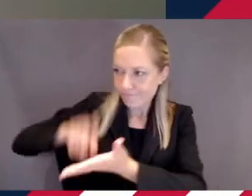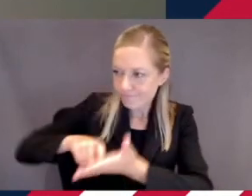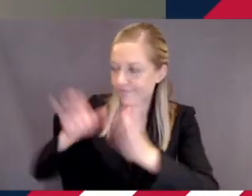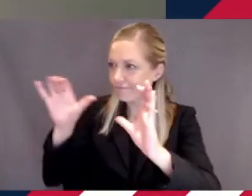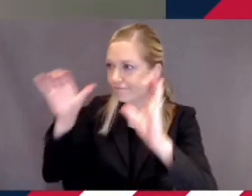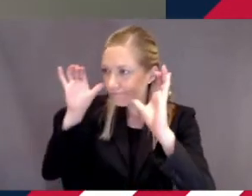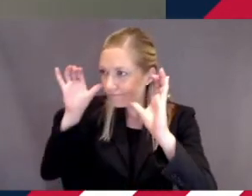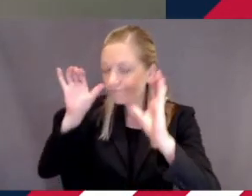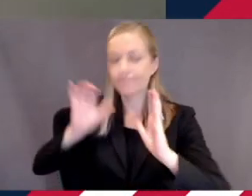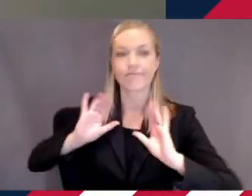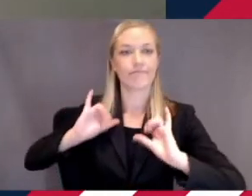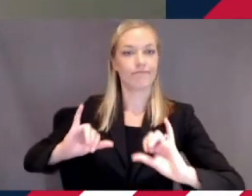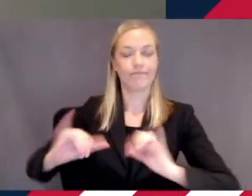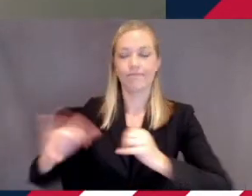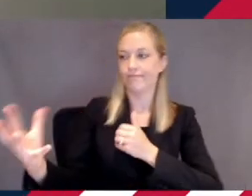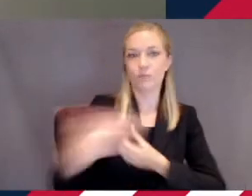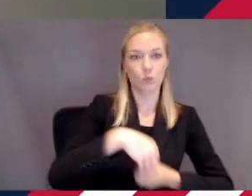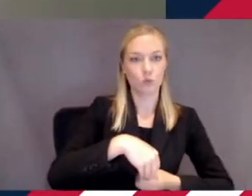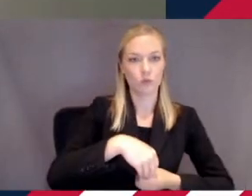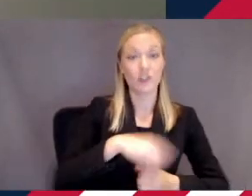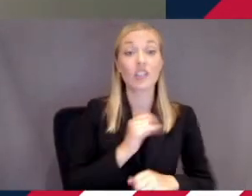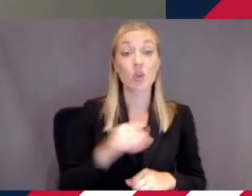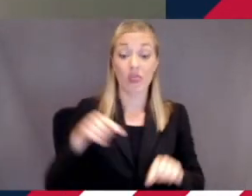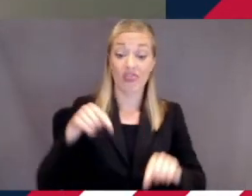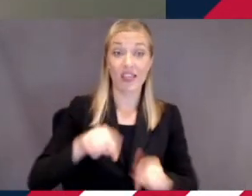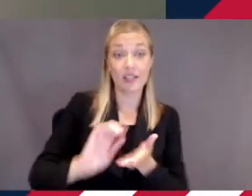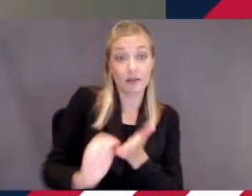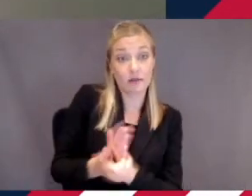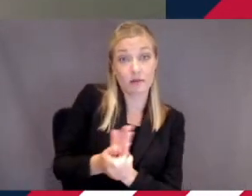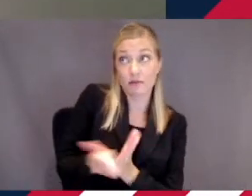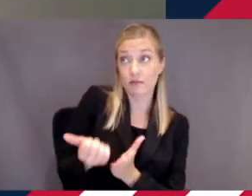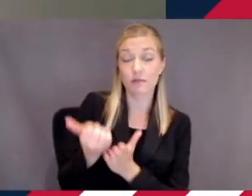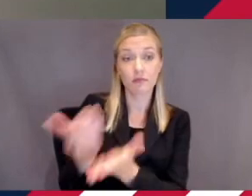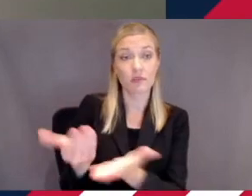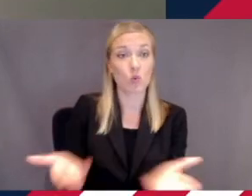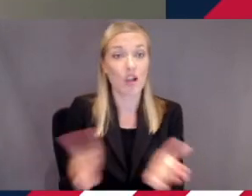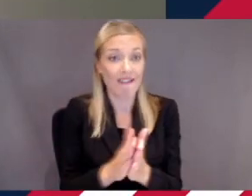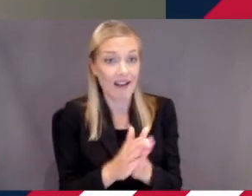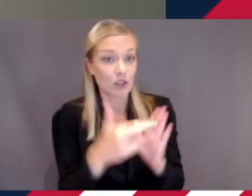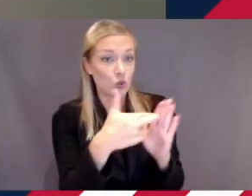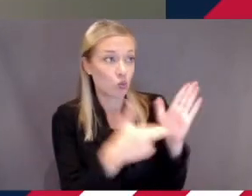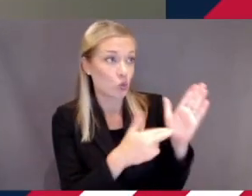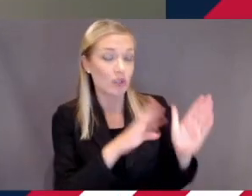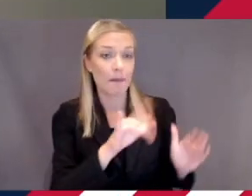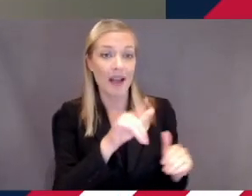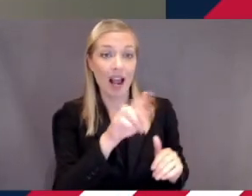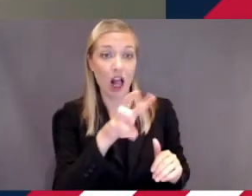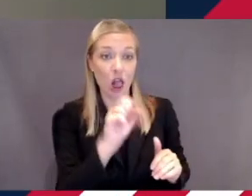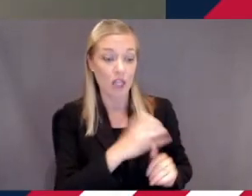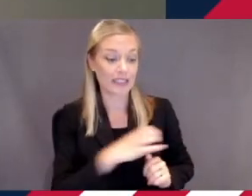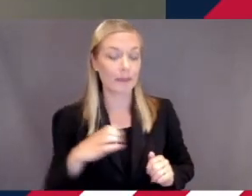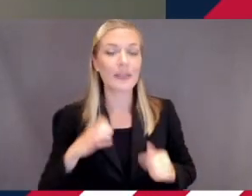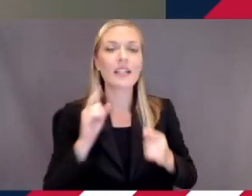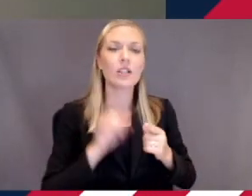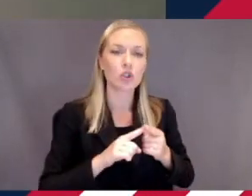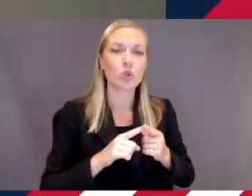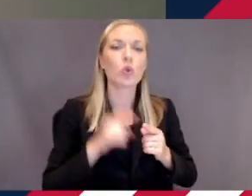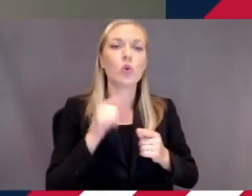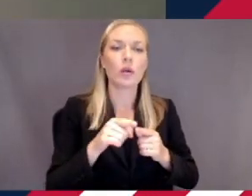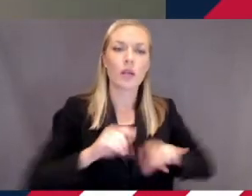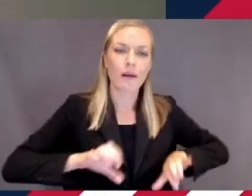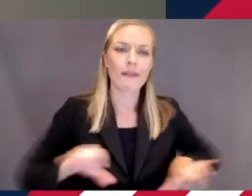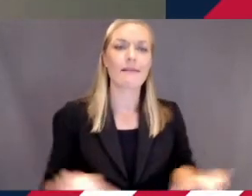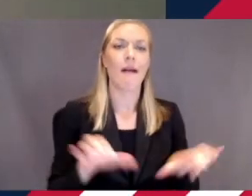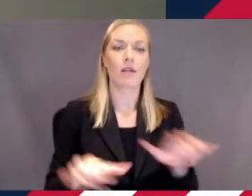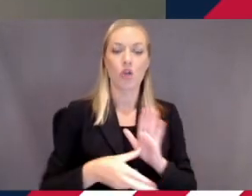this resolution asks the Rules and Bylaws Committee to conduct a review of the reforms that were adopted for 2020